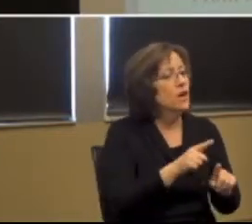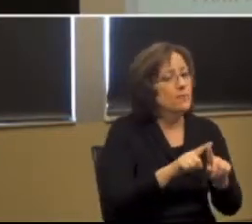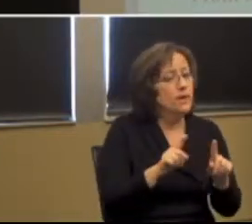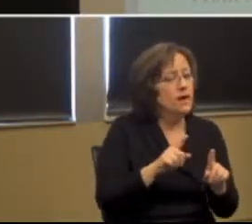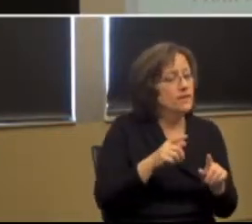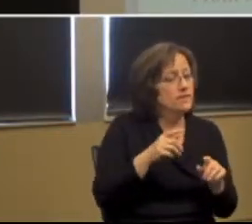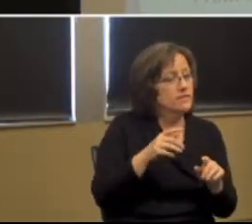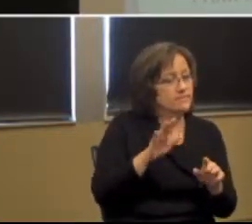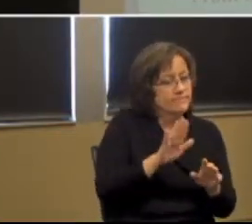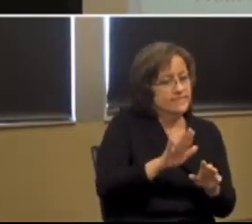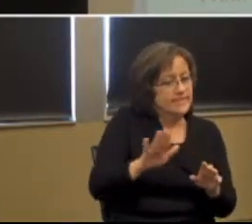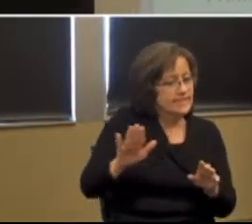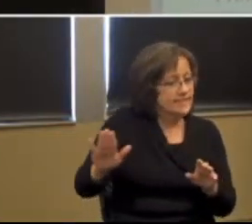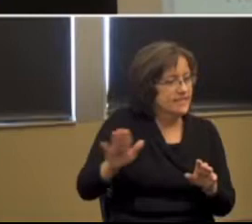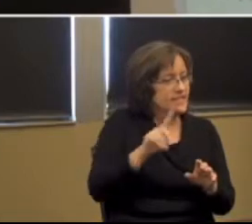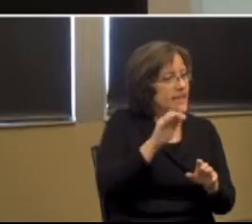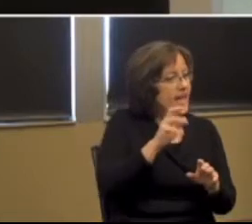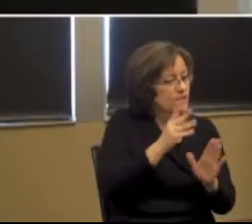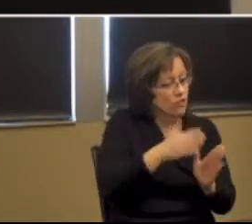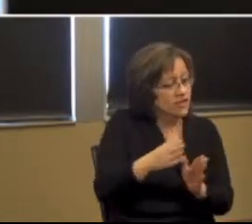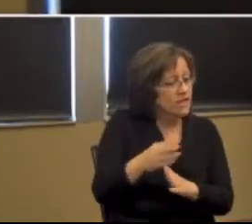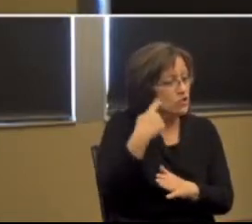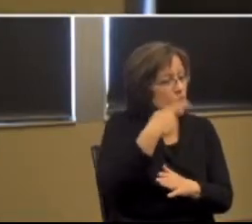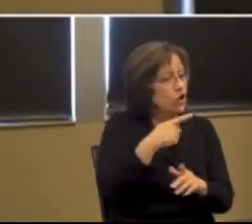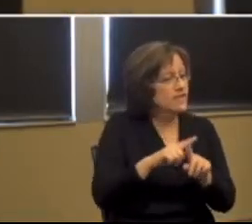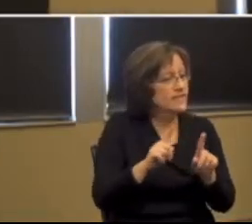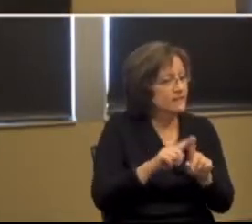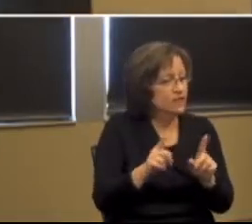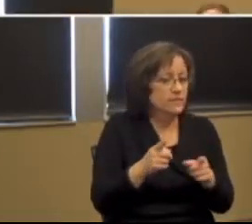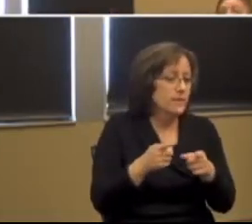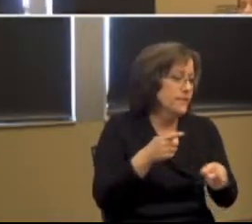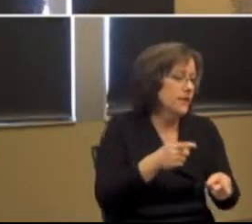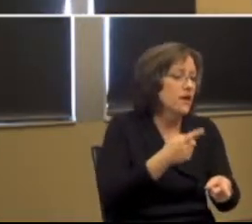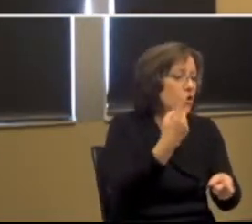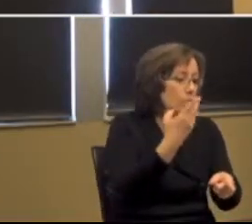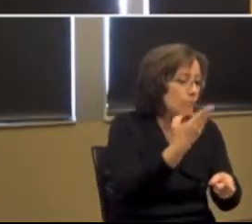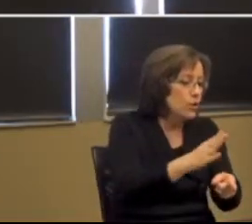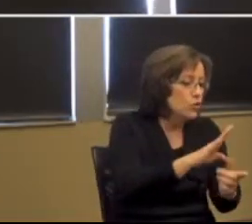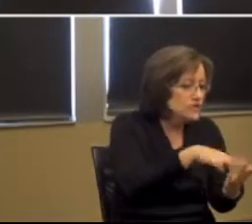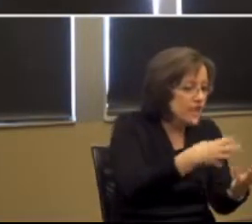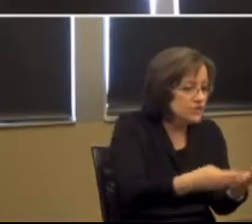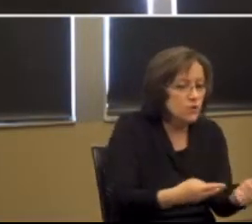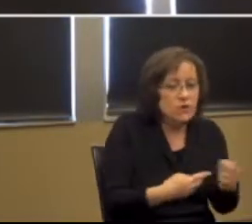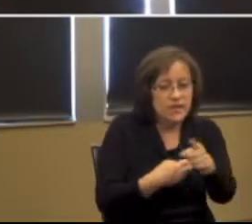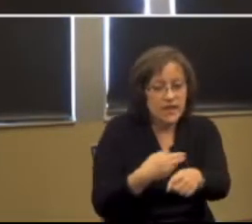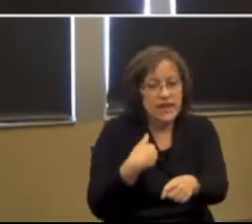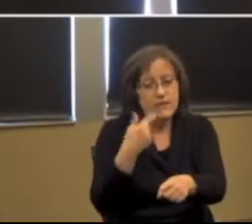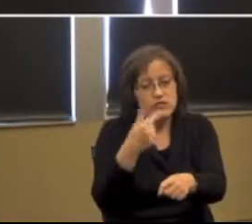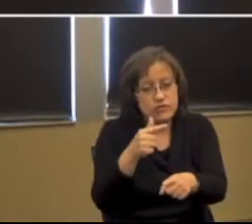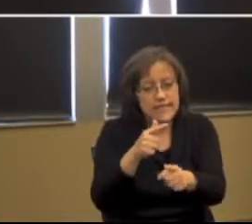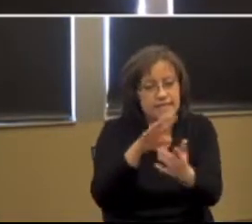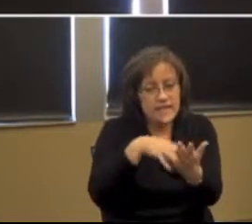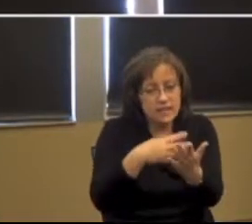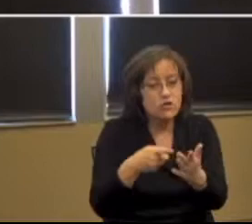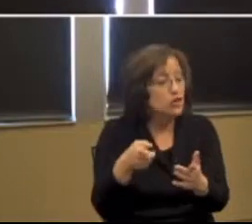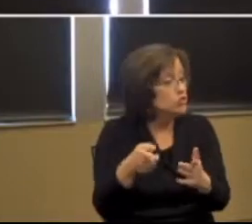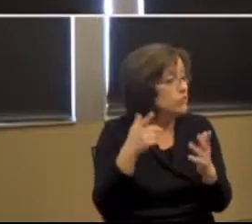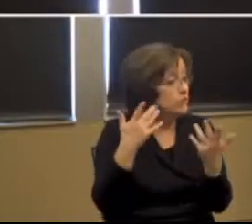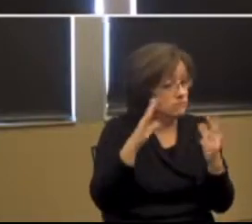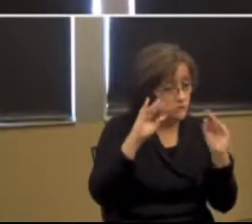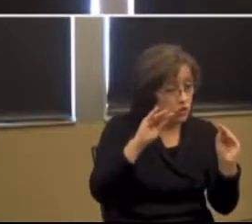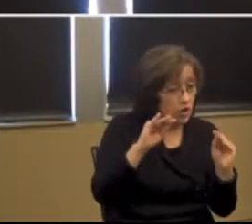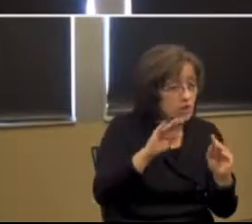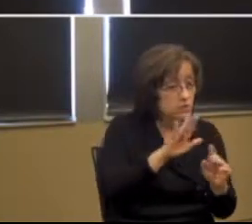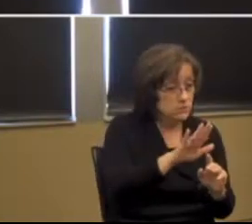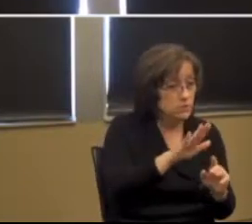organizer might look a little bit different. So you might have the green, one student has the blue schedule, one student has the green schedule, and you have taught them